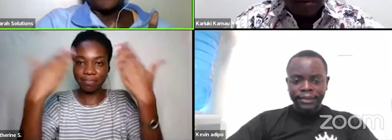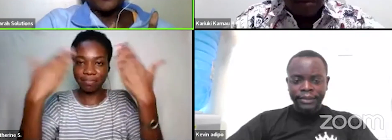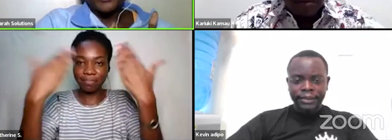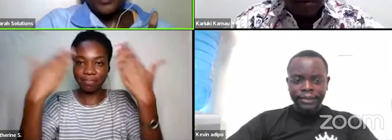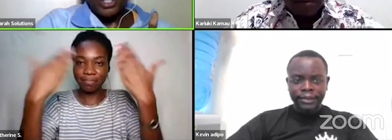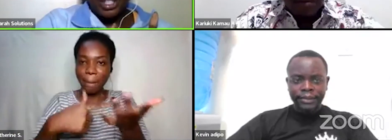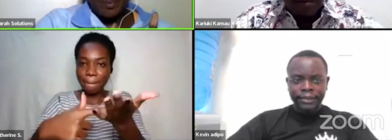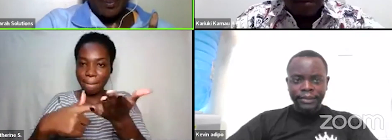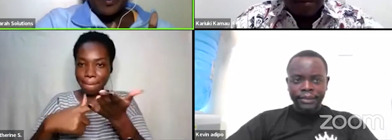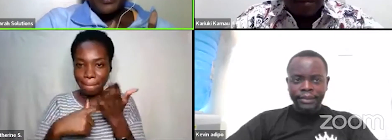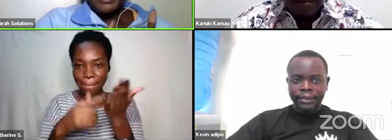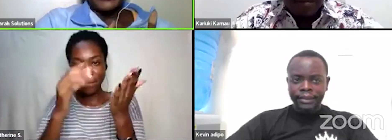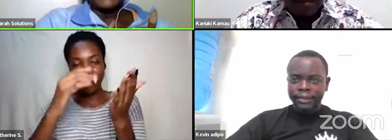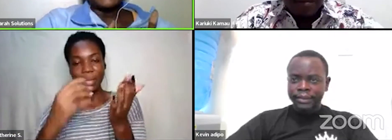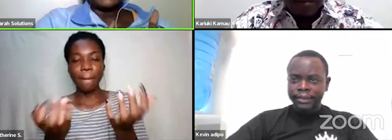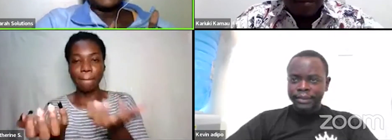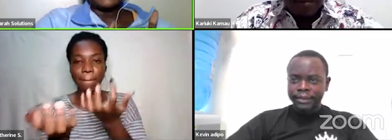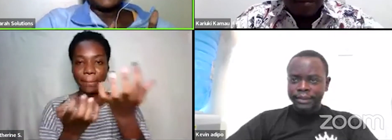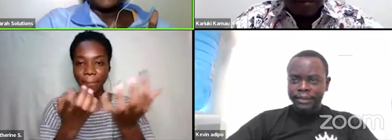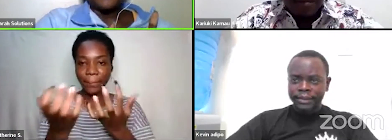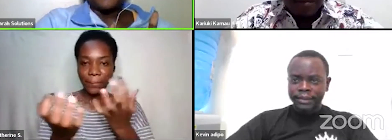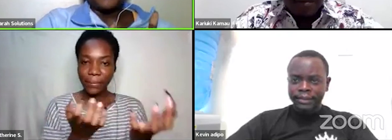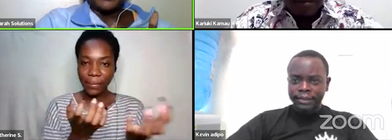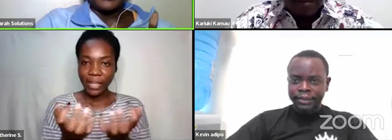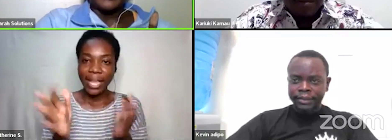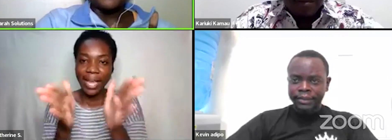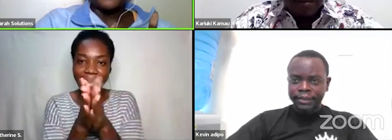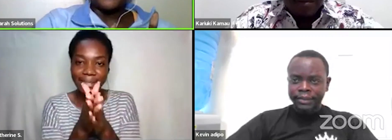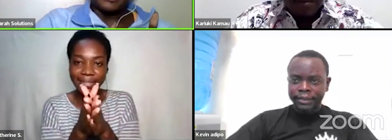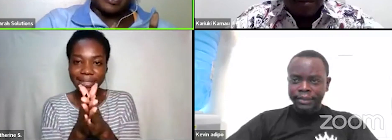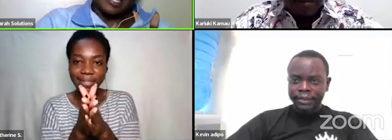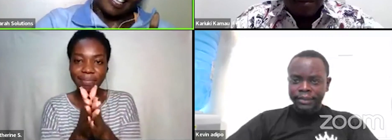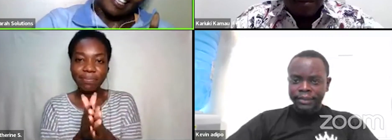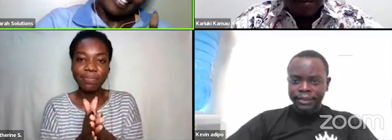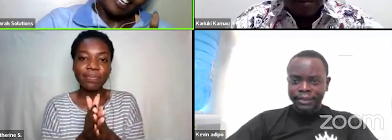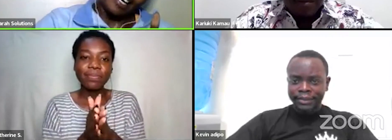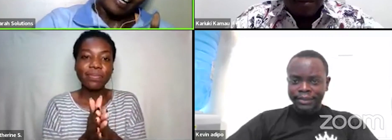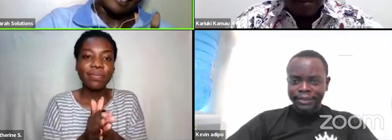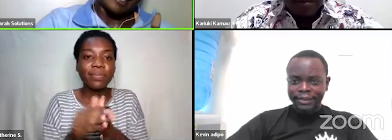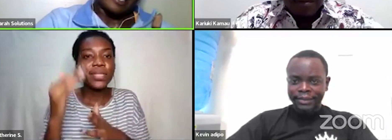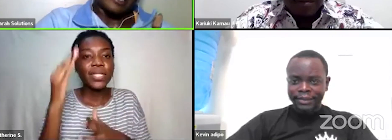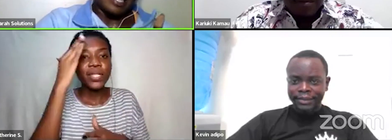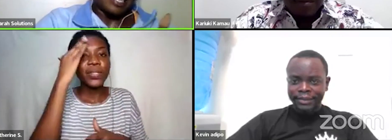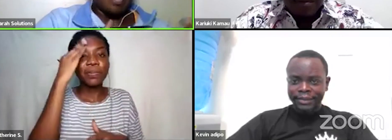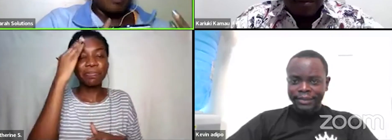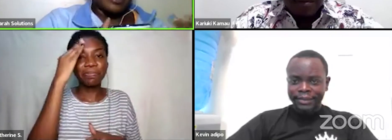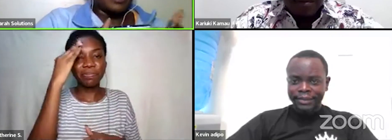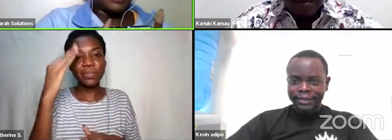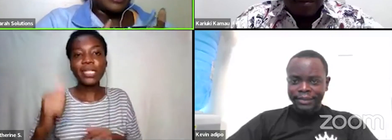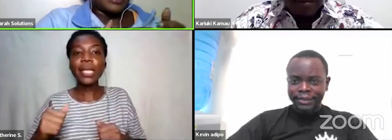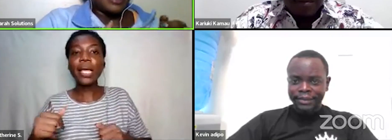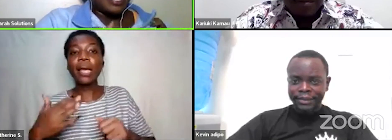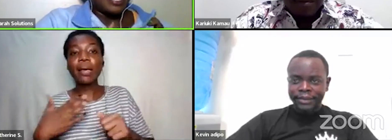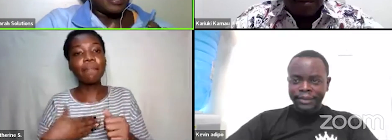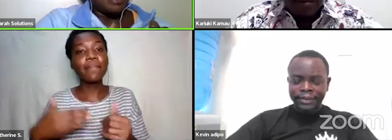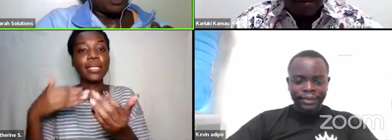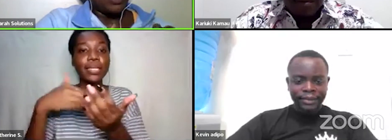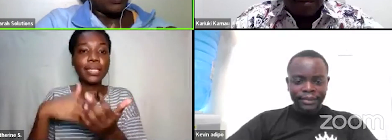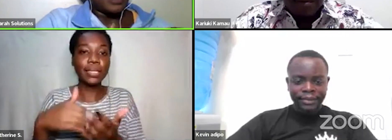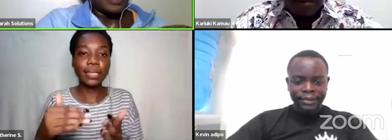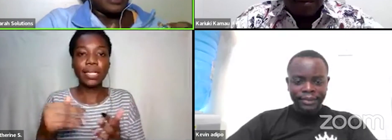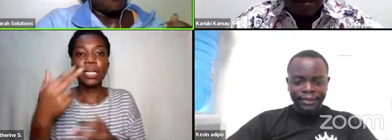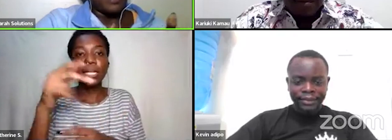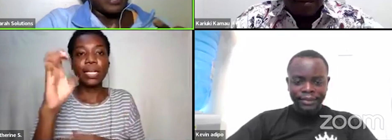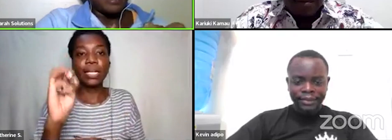discussing entrepreneurship. And, you know, I sent, Herbert and I were discussing the other